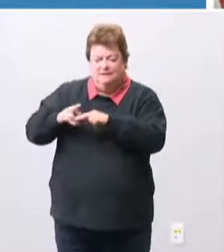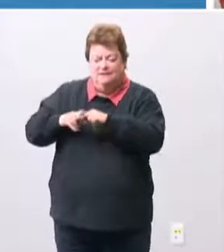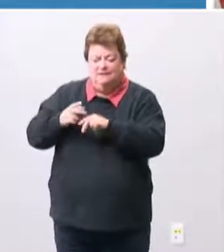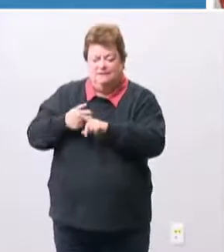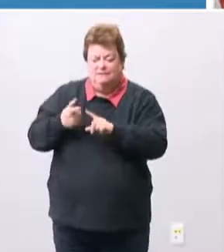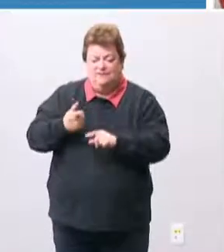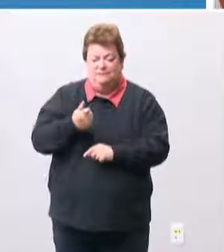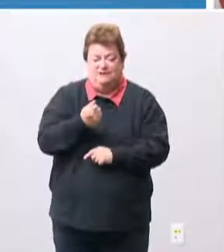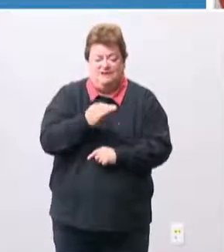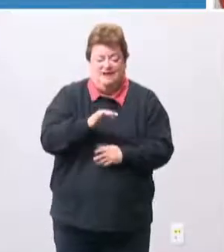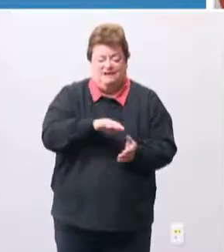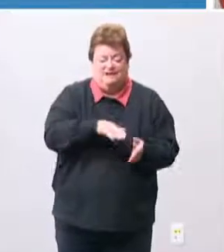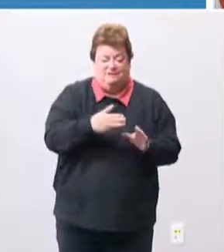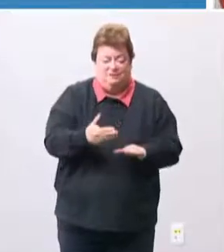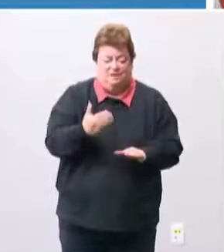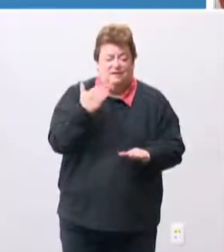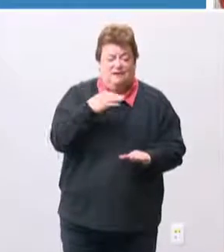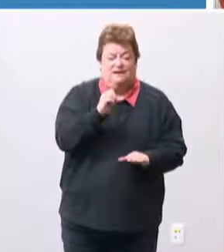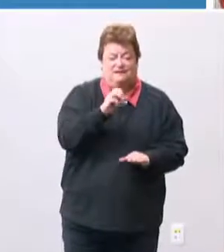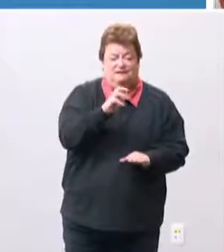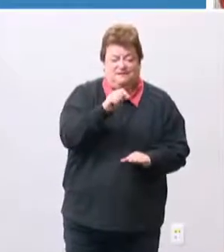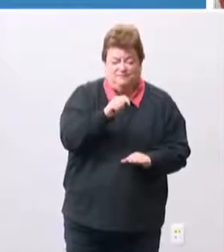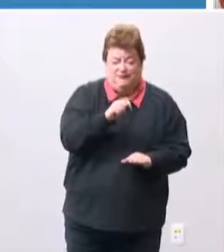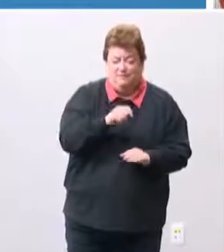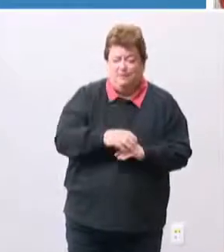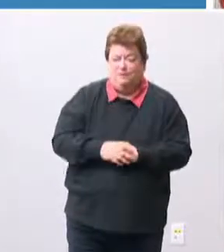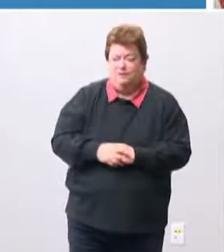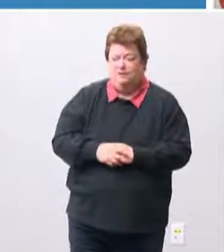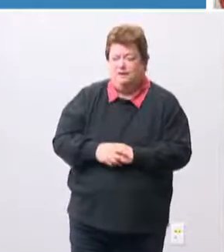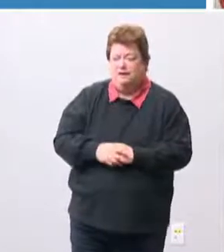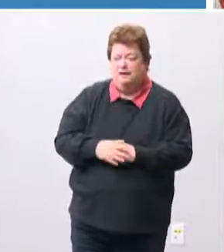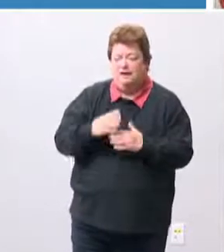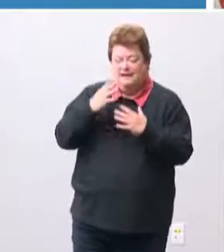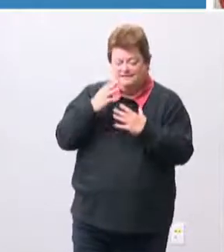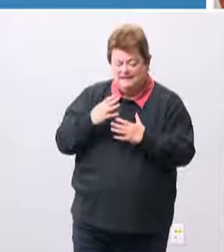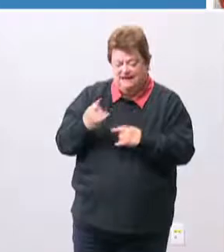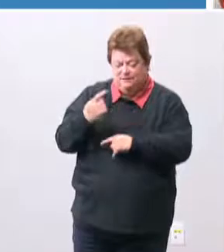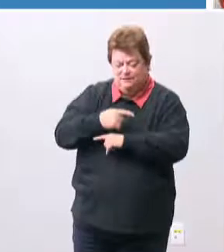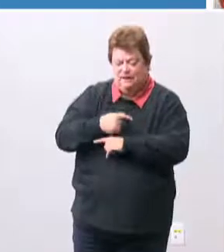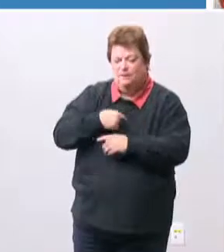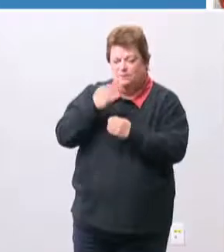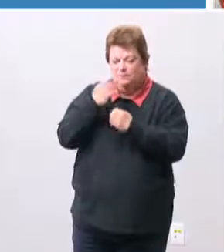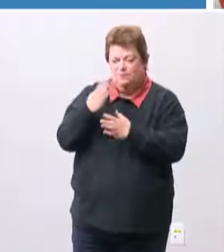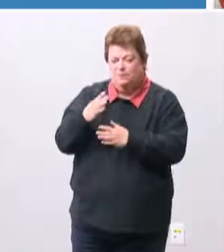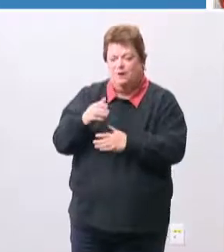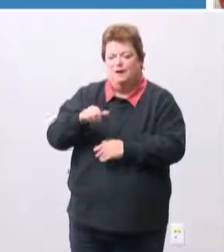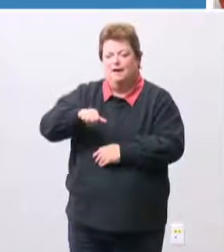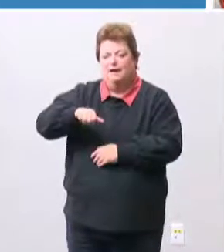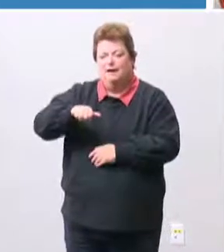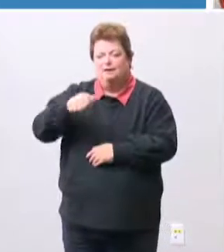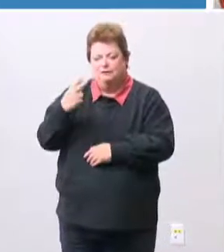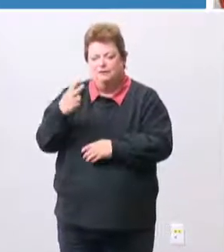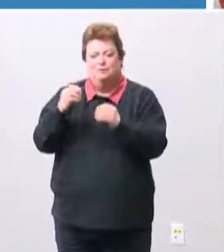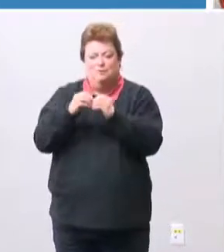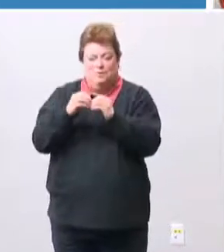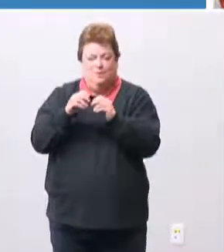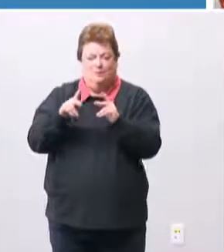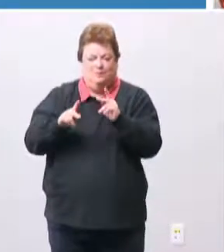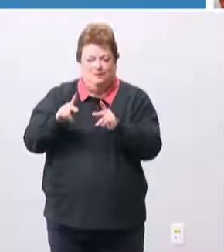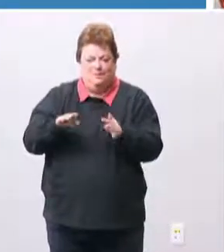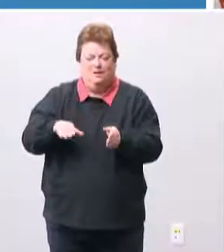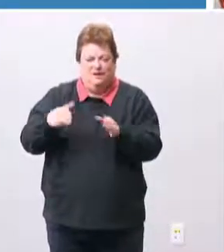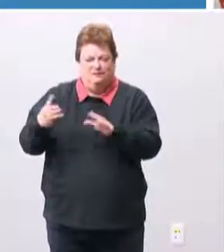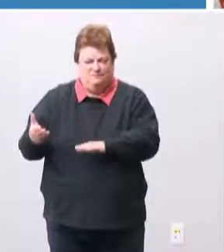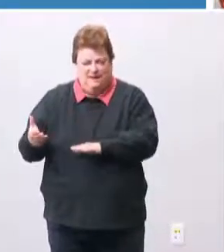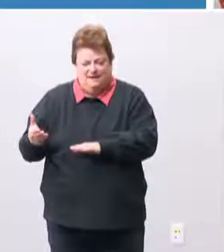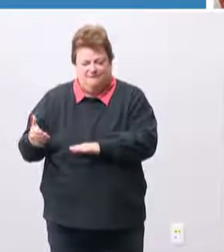19 deaths reported in September. And sadly, today we're reporting the loss of 2 more people in